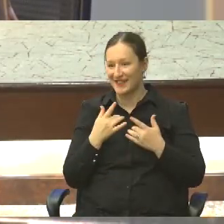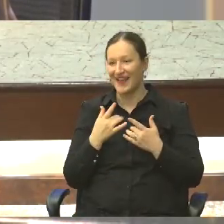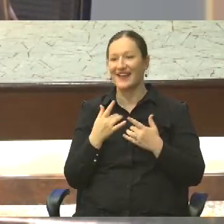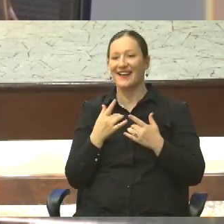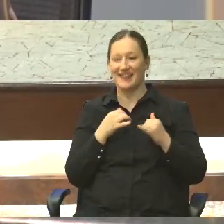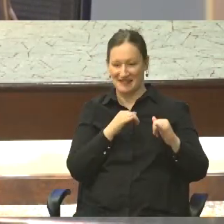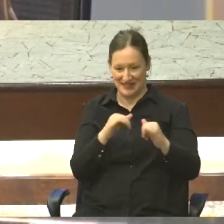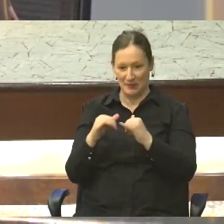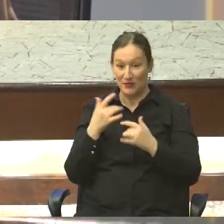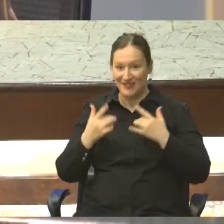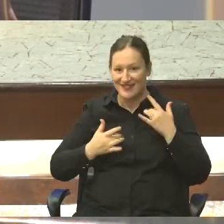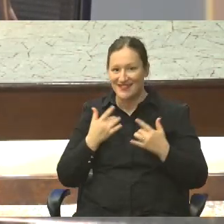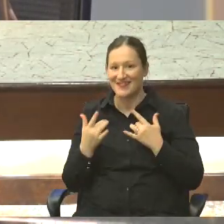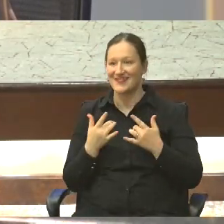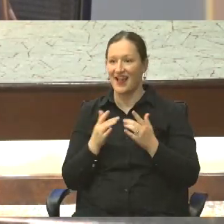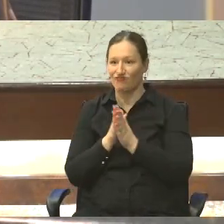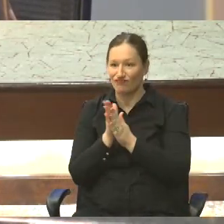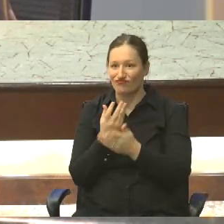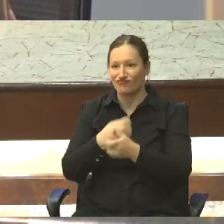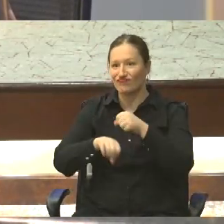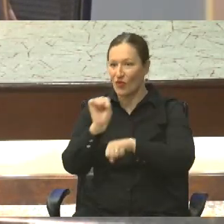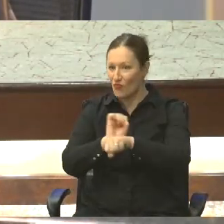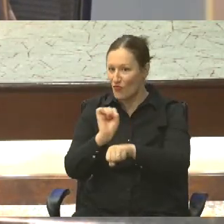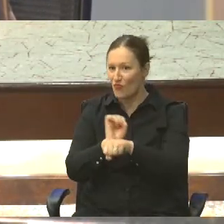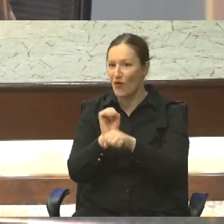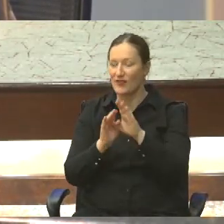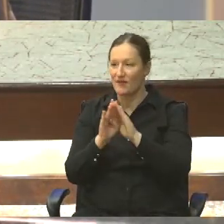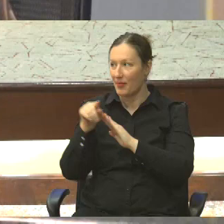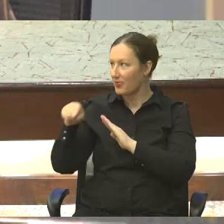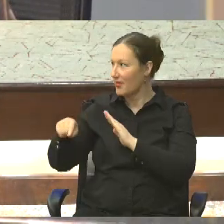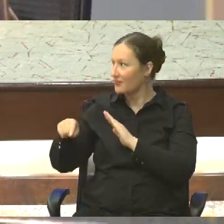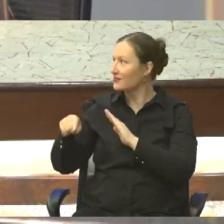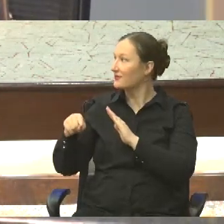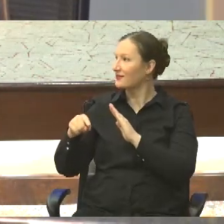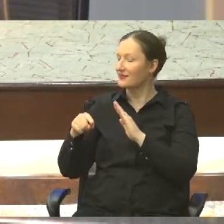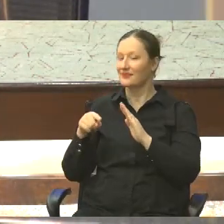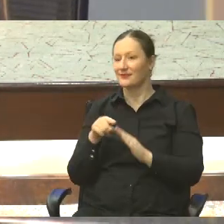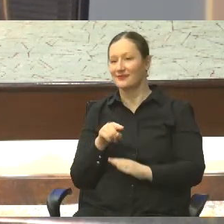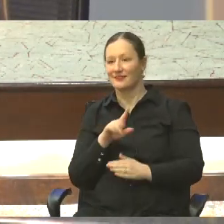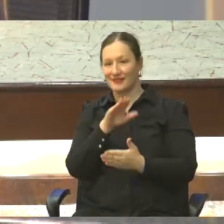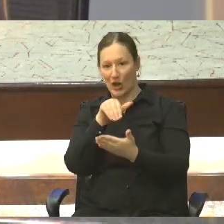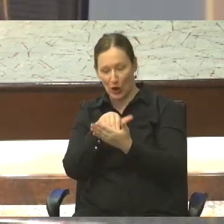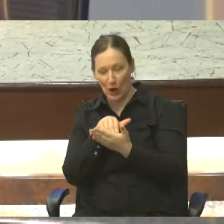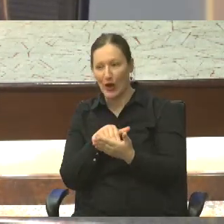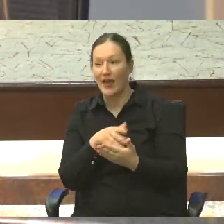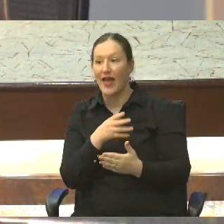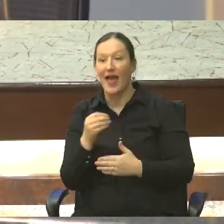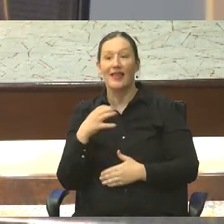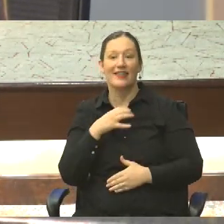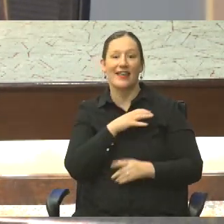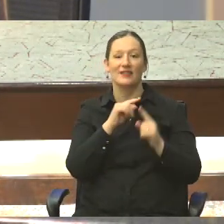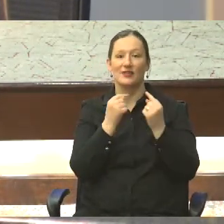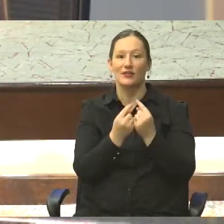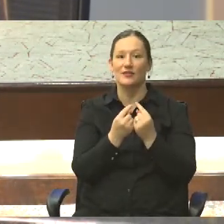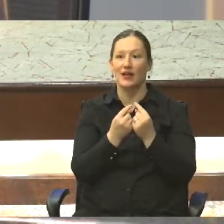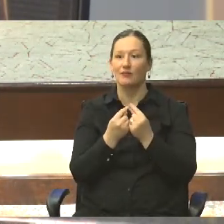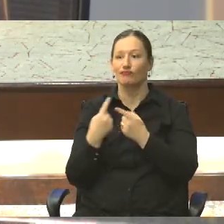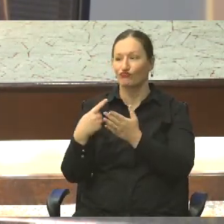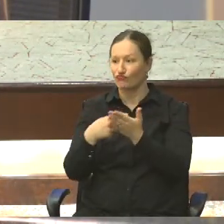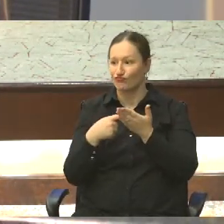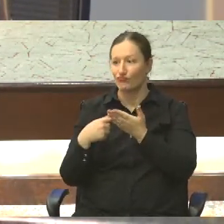And of course, our city management and the council team for walking this journey with us,